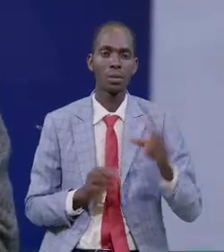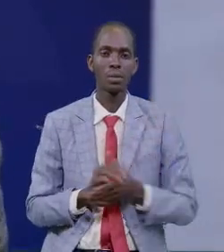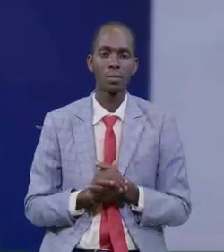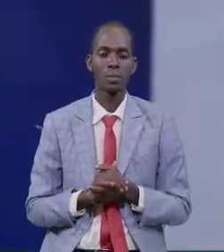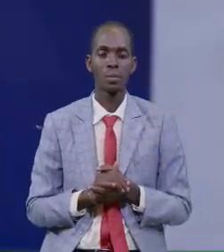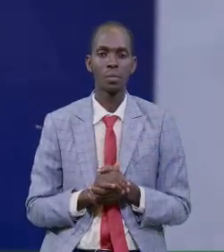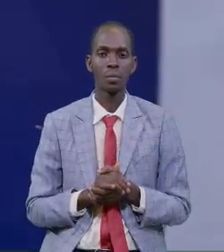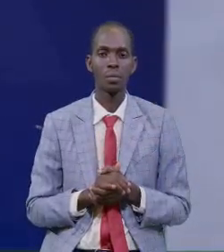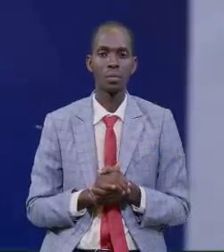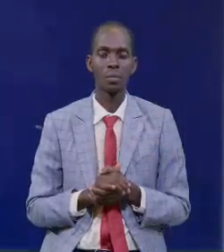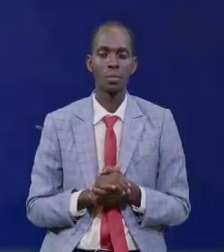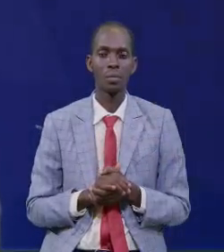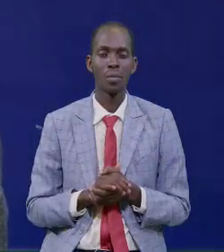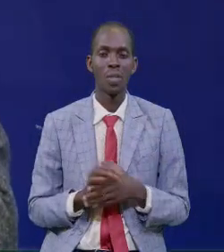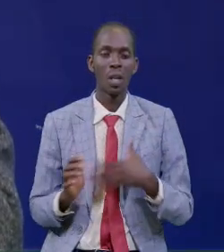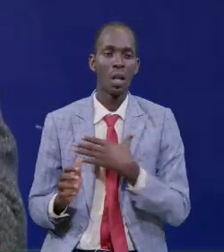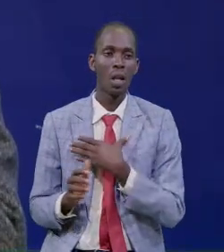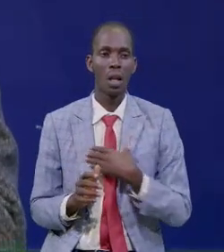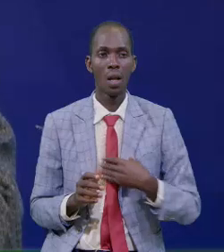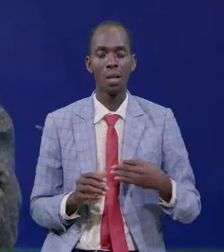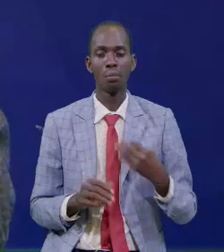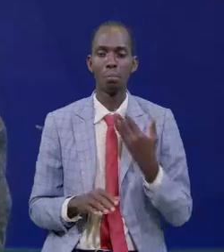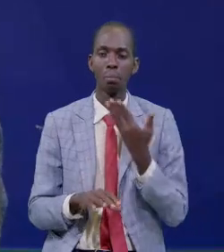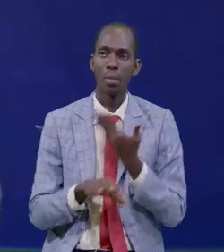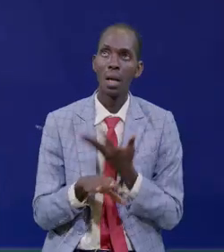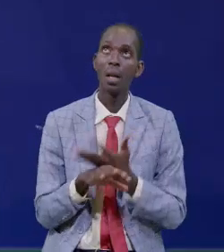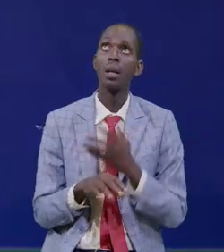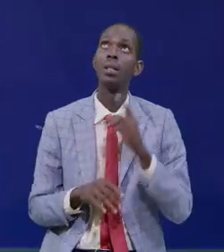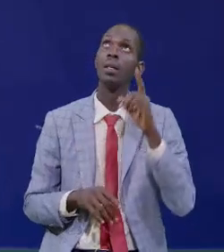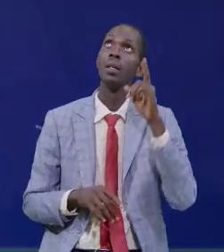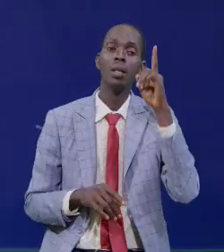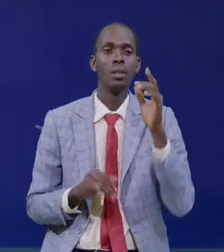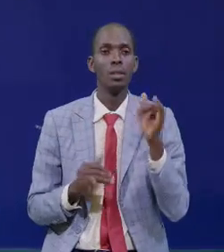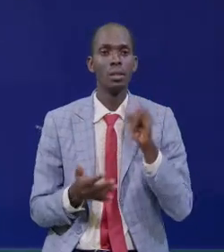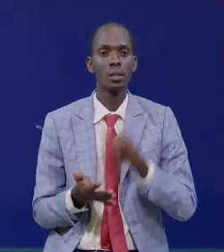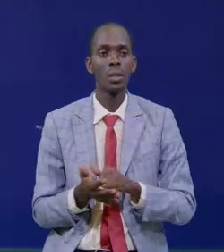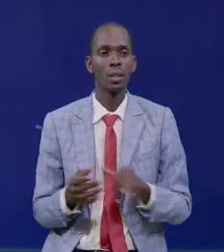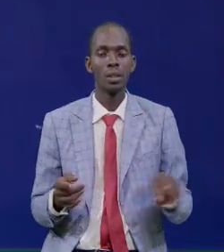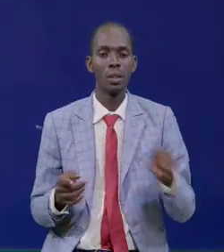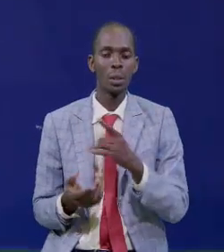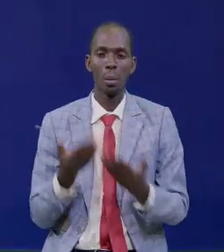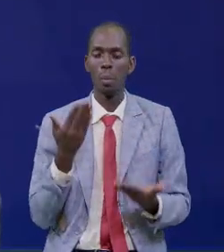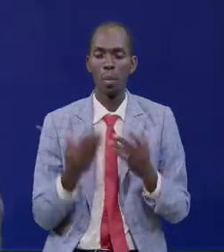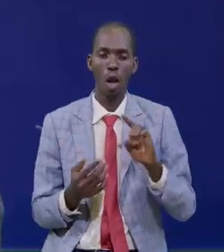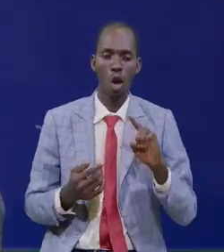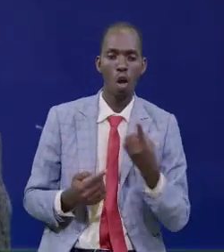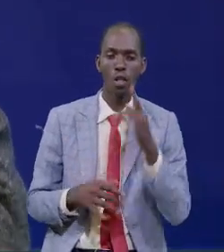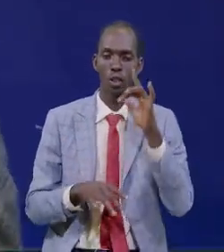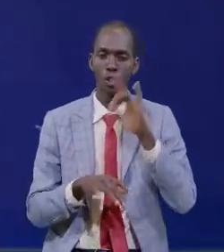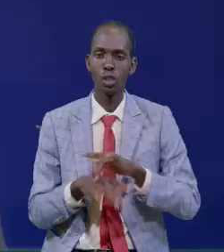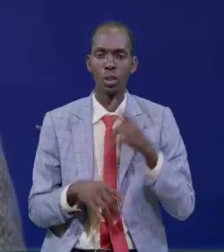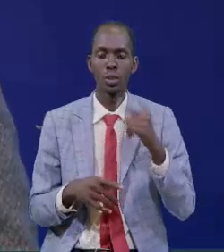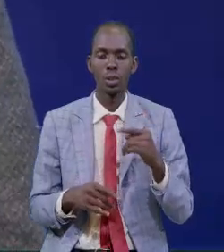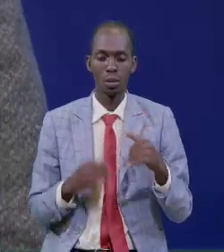And besought him that they might only touch the hem of